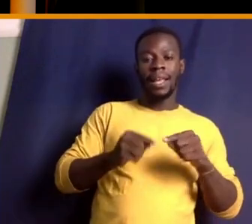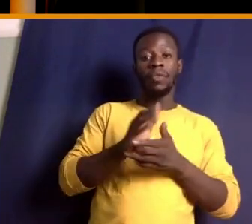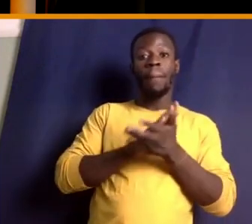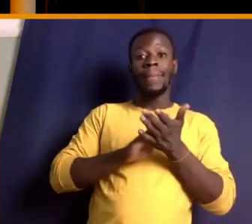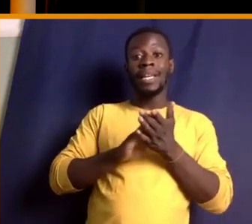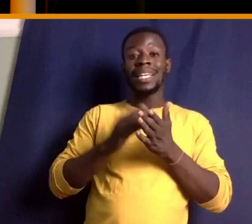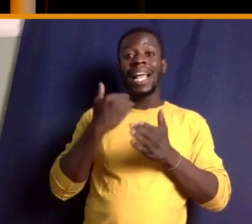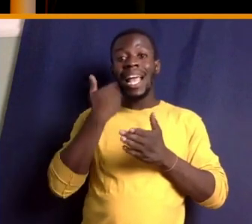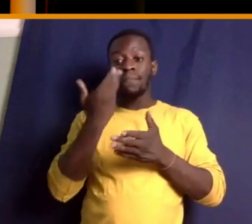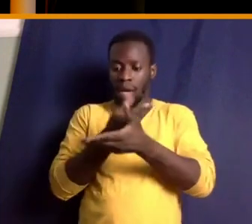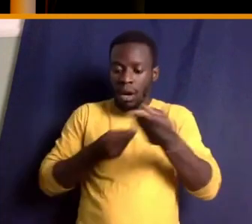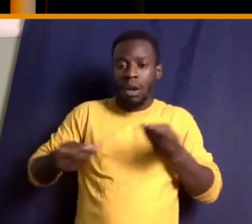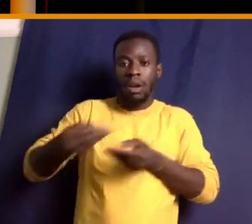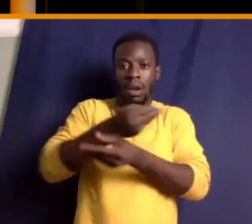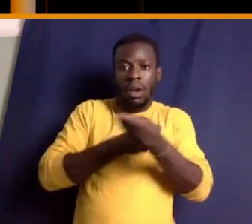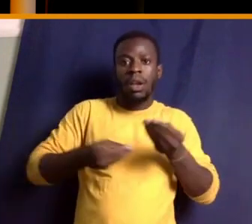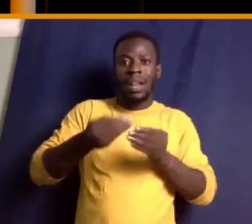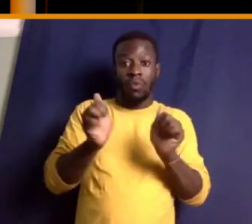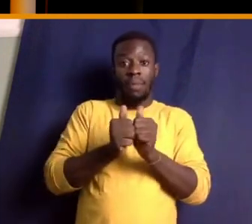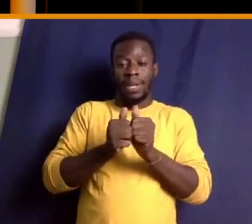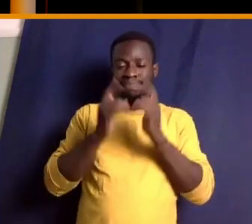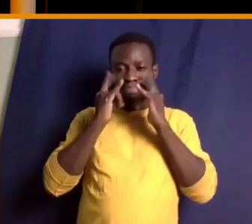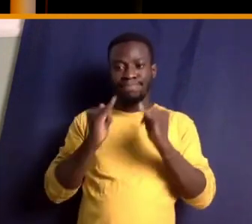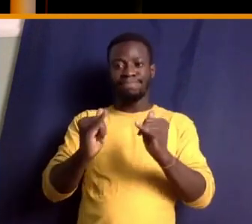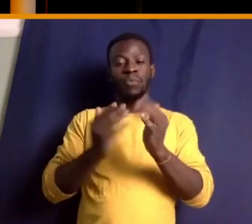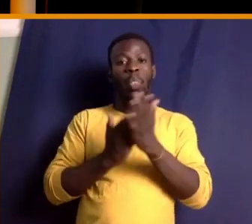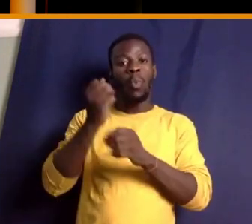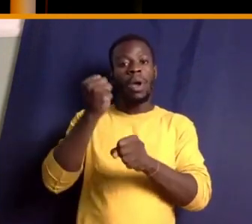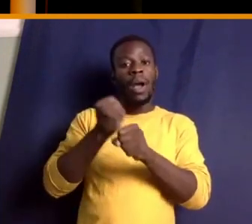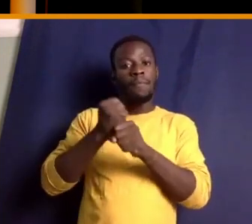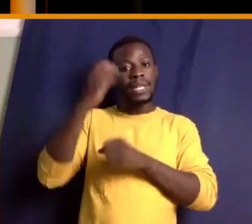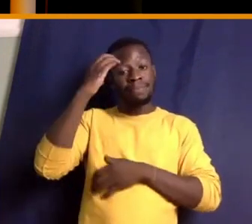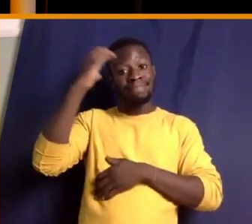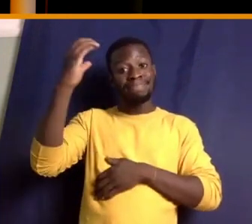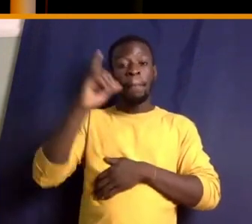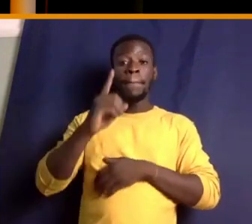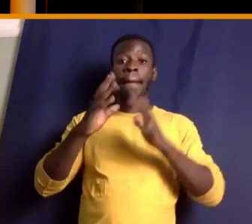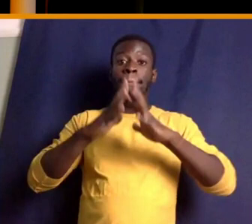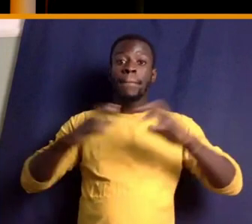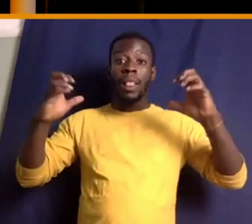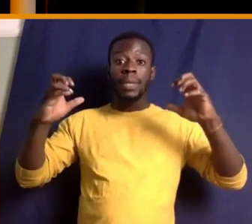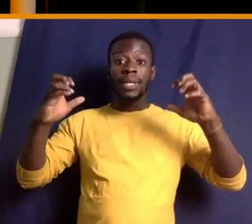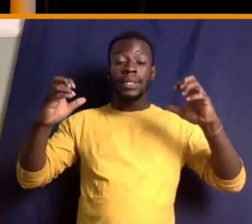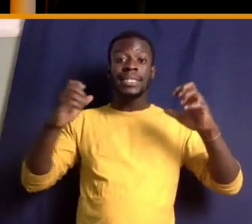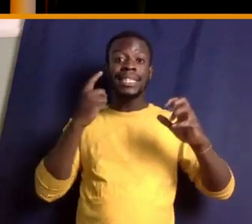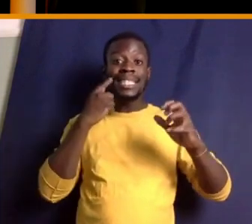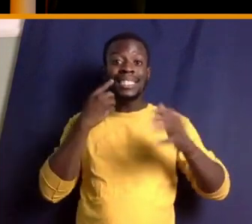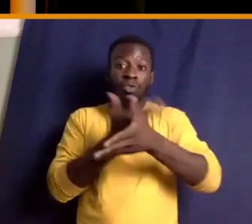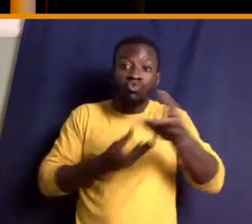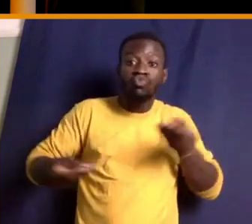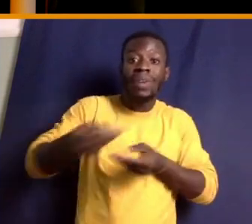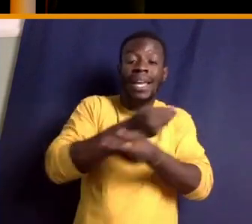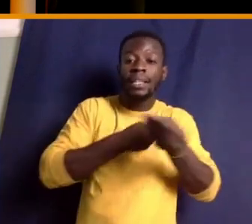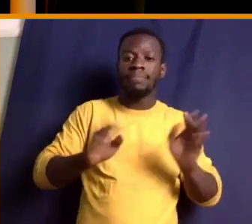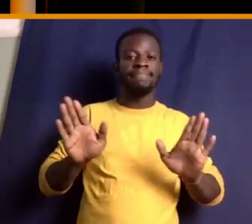those decisions to be binding on the government. But the government has excluded Parliament from scrutiny of trade deals. The only person who will